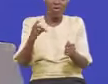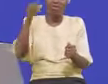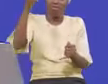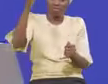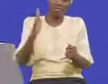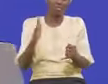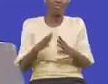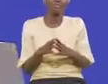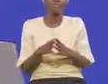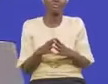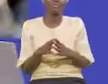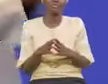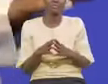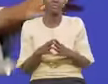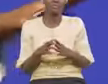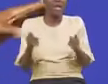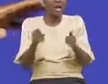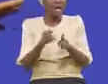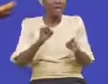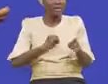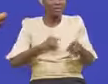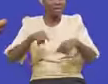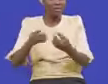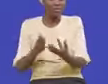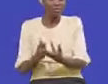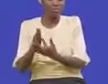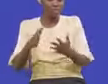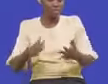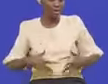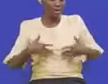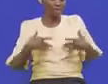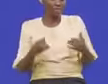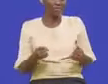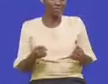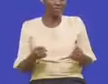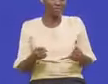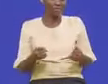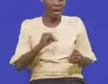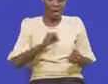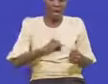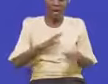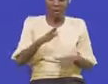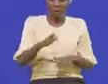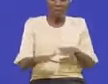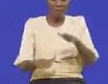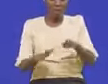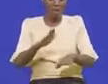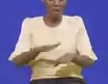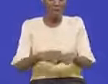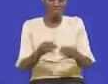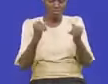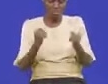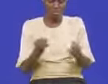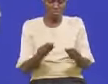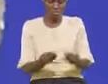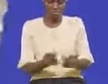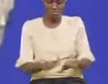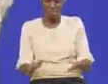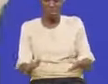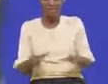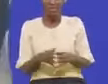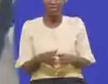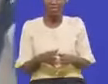Ma opo nanae. As I go through life. Esi mo le agbe ame. Walk on solid ground. Esi mo le zozola ni gba